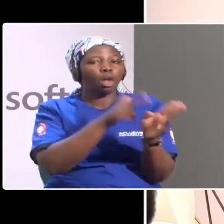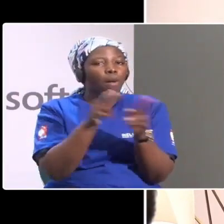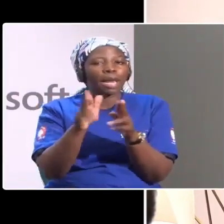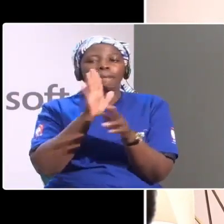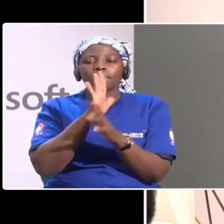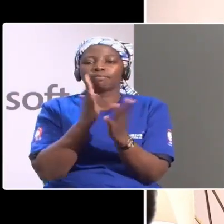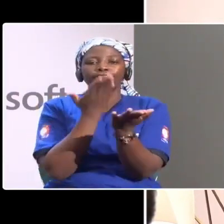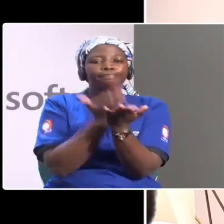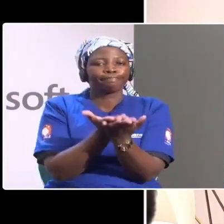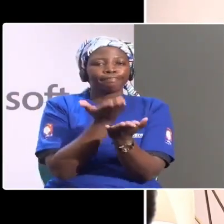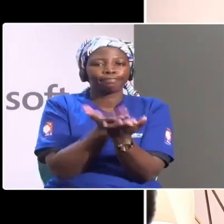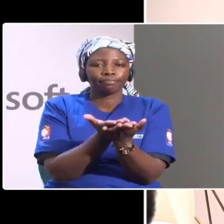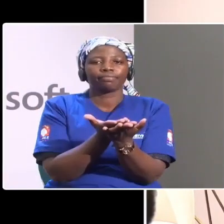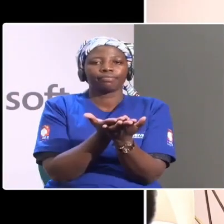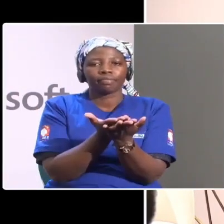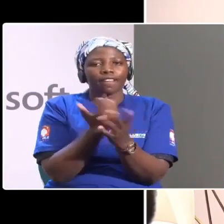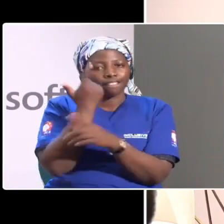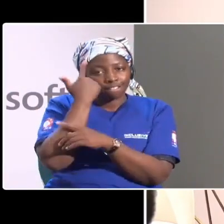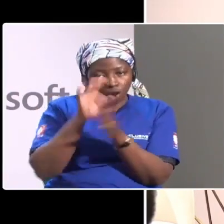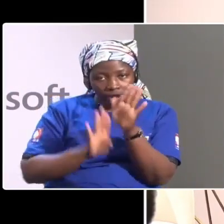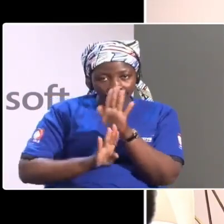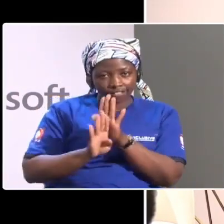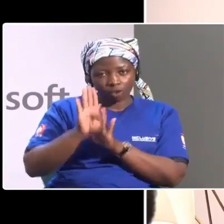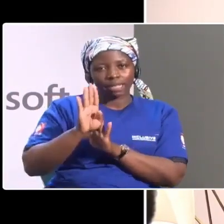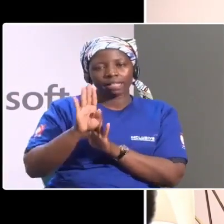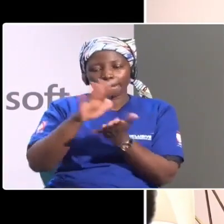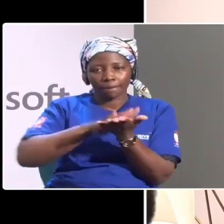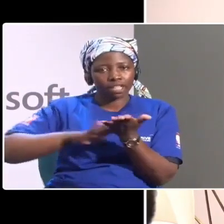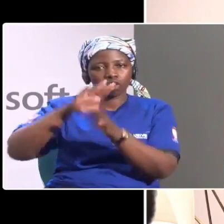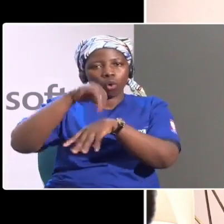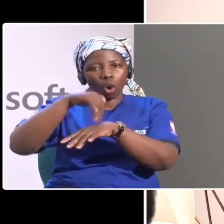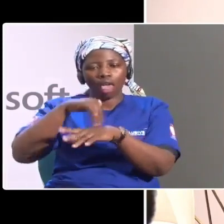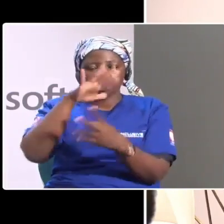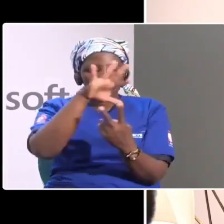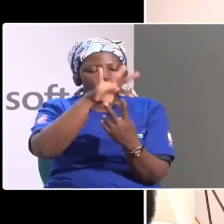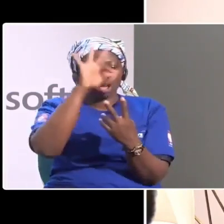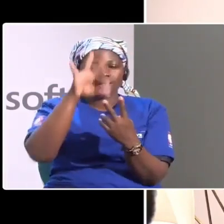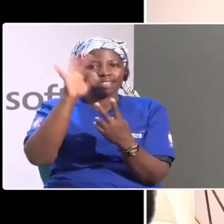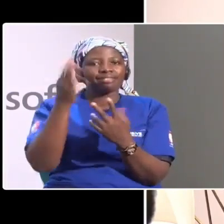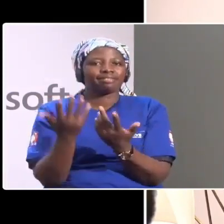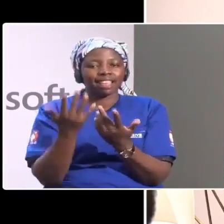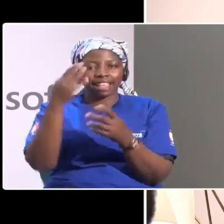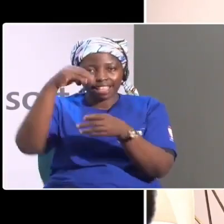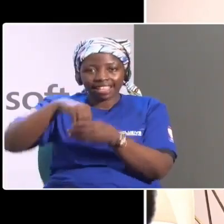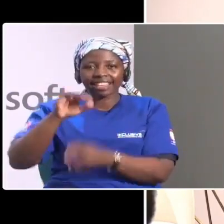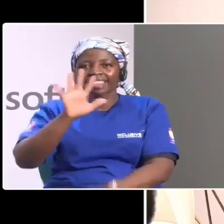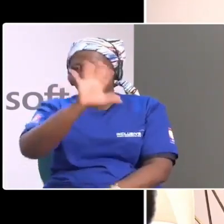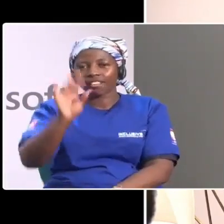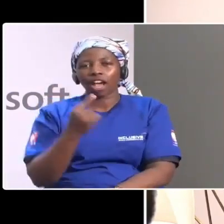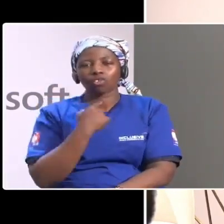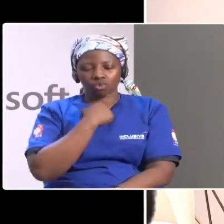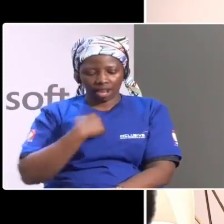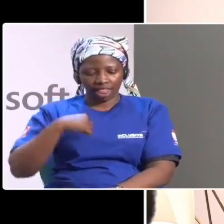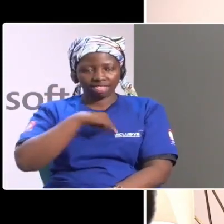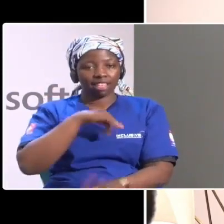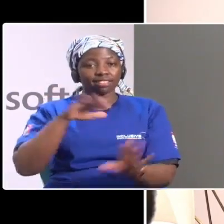be proposed for development based on the priorities. At African Union, and we are a member